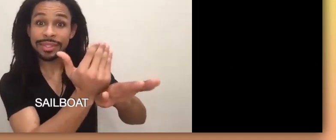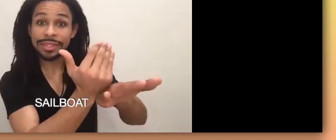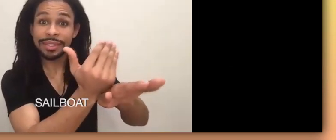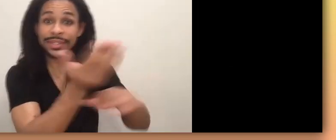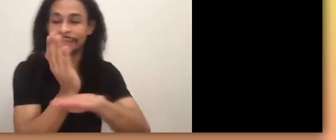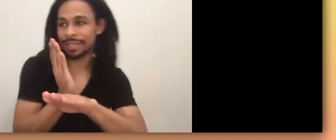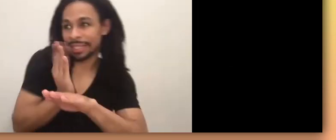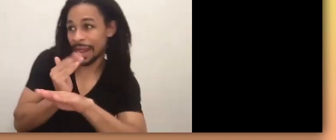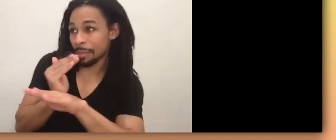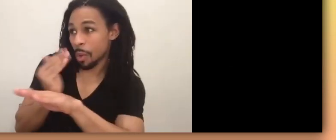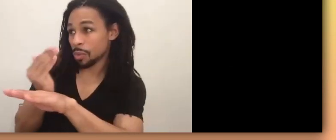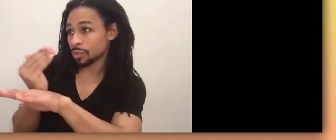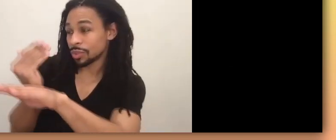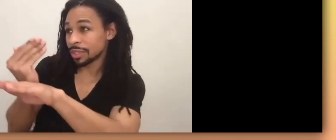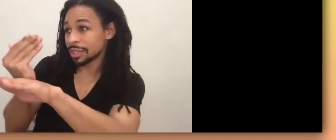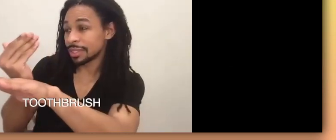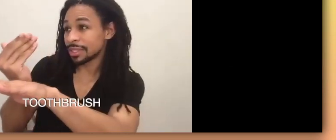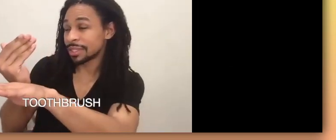Sailboat.